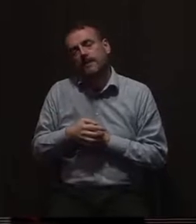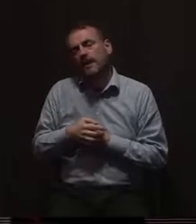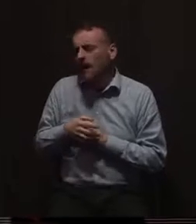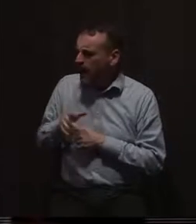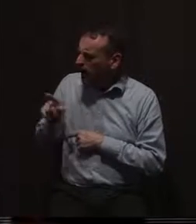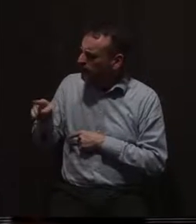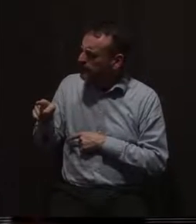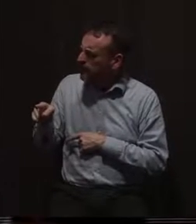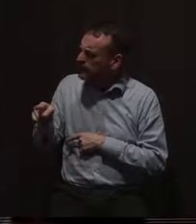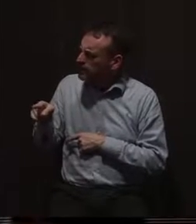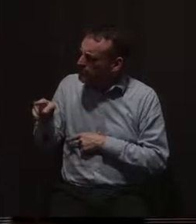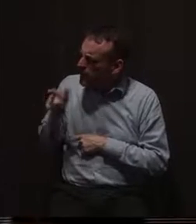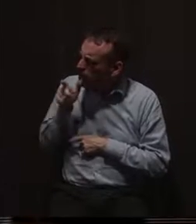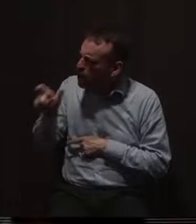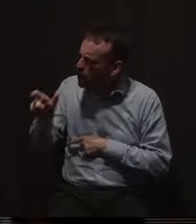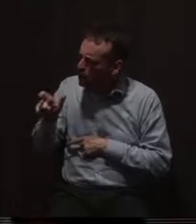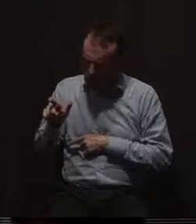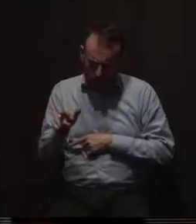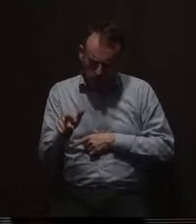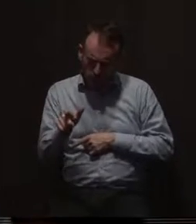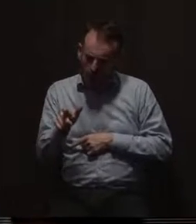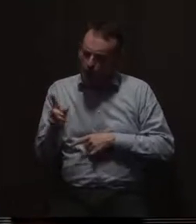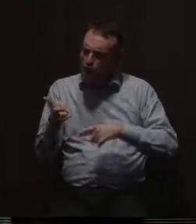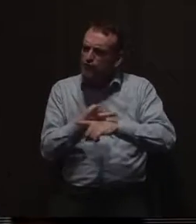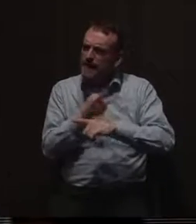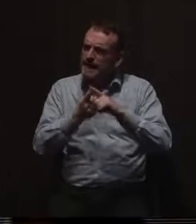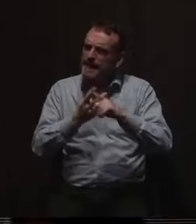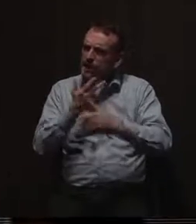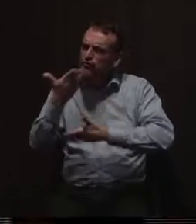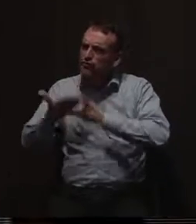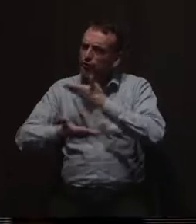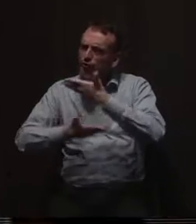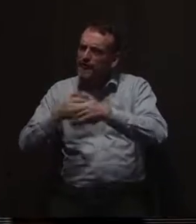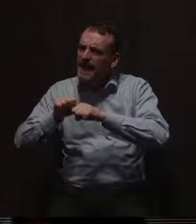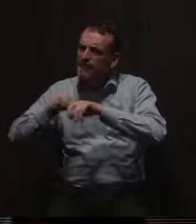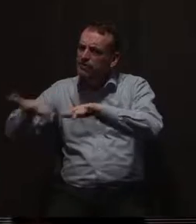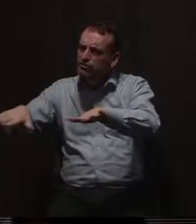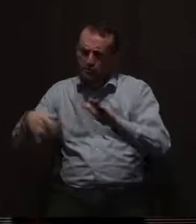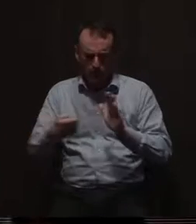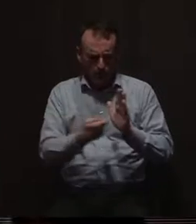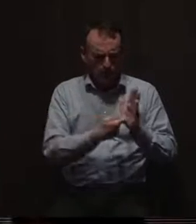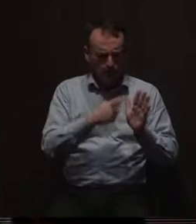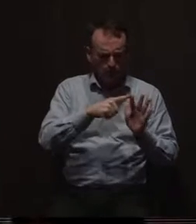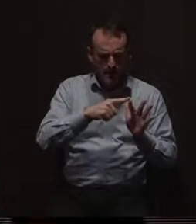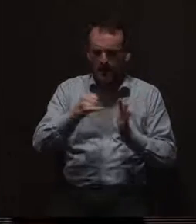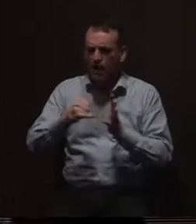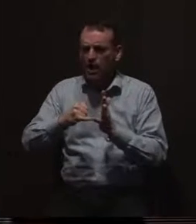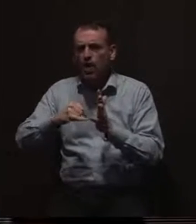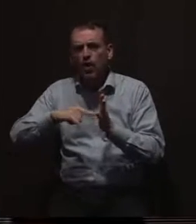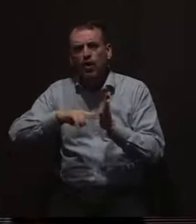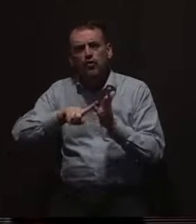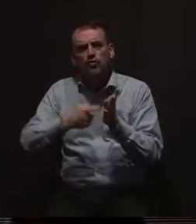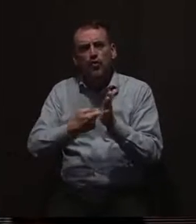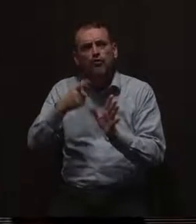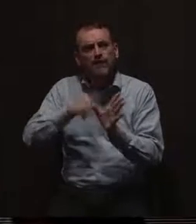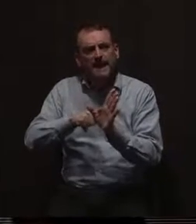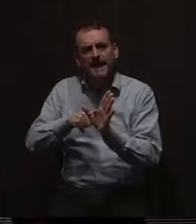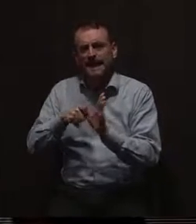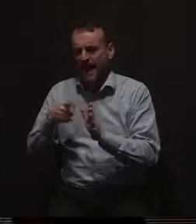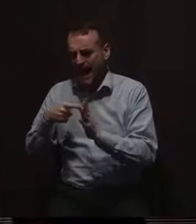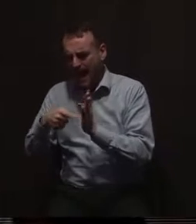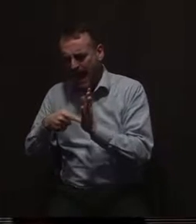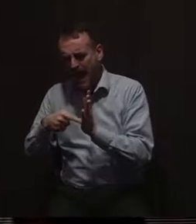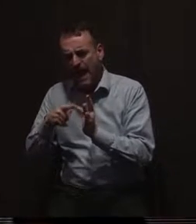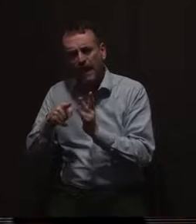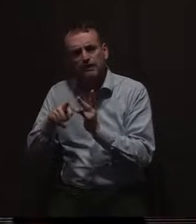what's the restoration phrase? Restoration. Yeah. Goes to that. So that's really interesting. Wanted to ask about culture of memory, and about us